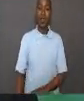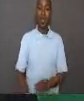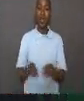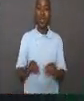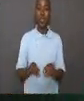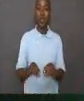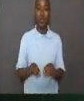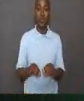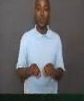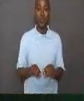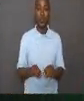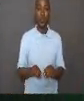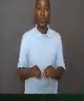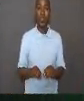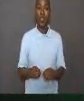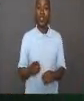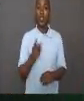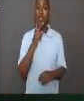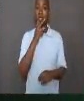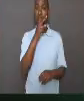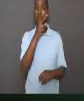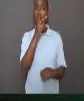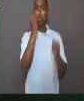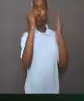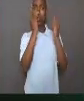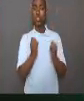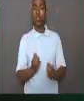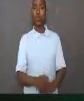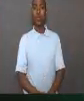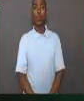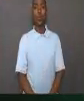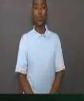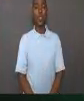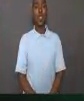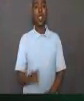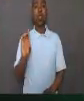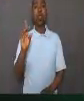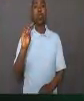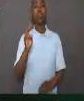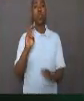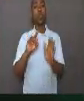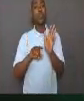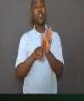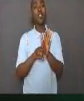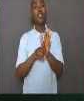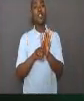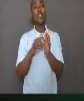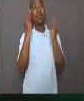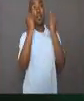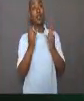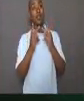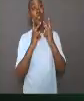Students, look at the diagram of the tapeworm. Can